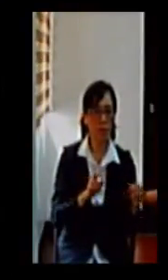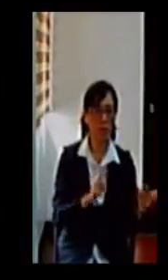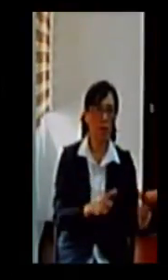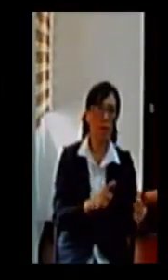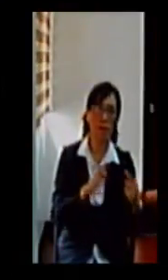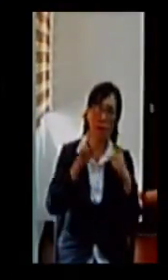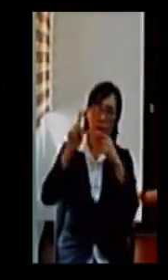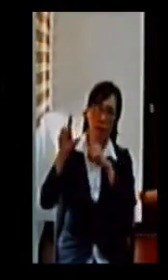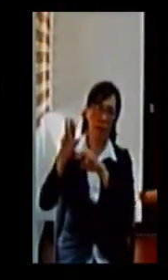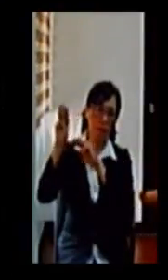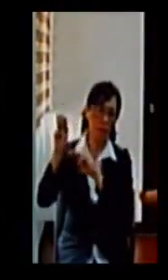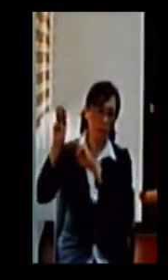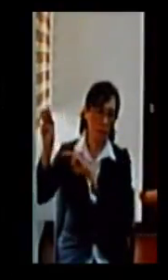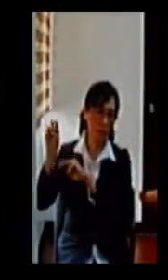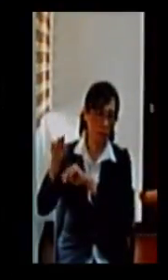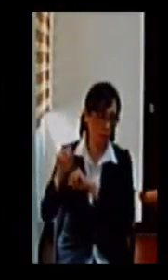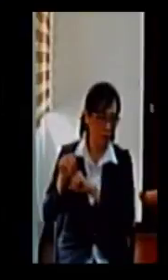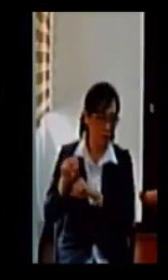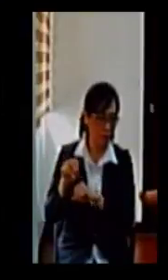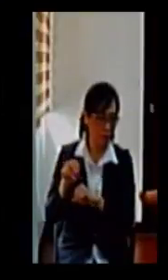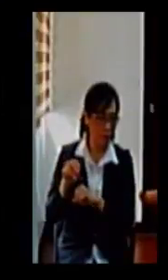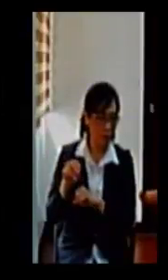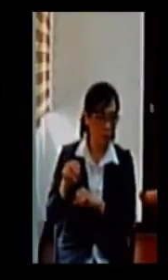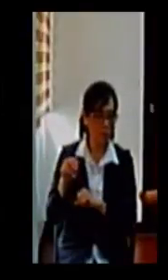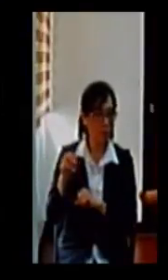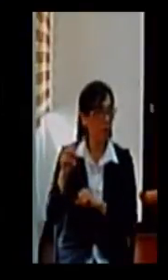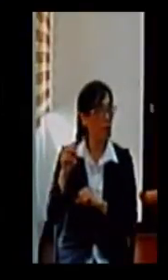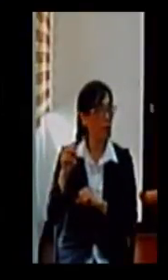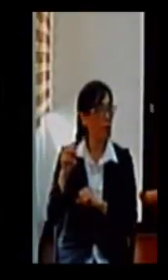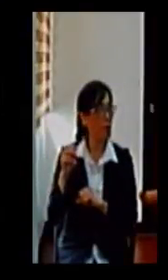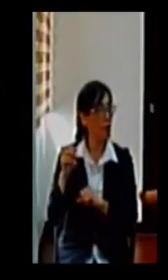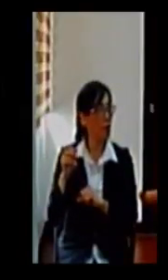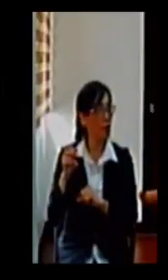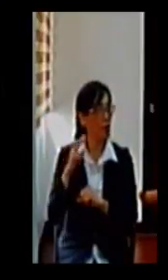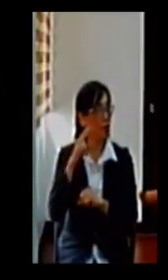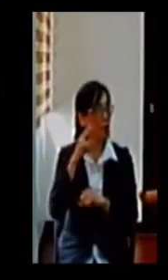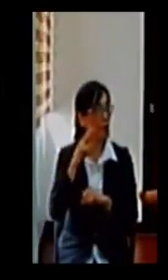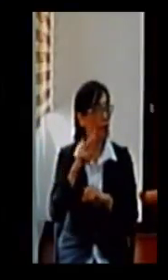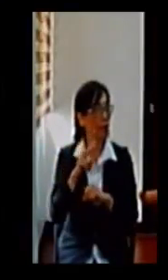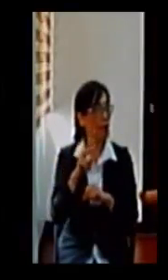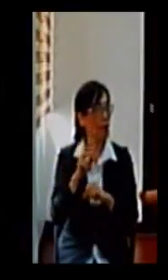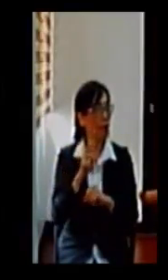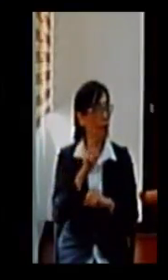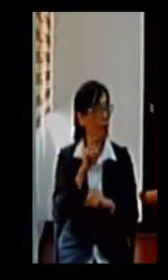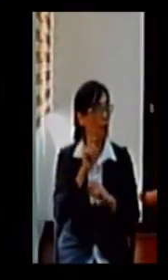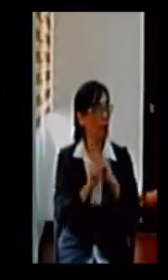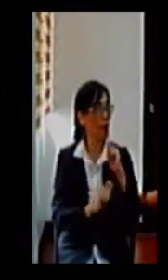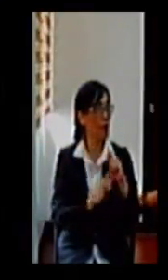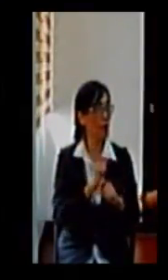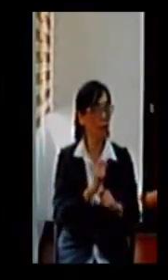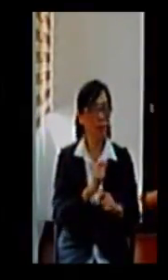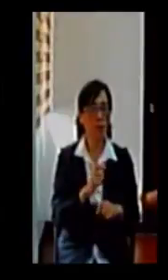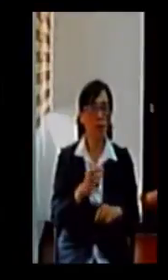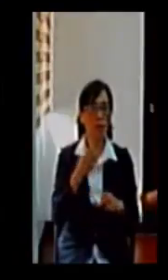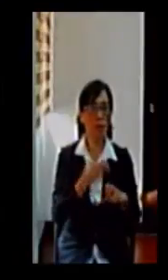the mountains. So it's a vicious cycle, really. So hirap din pong i-pinpoint, ma'am.